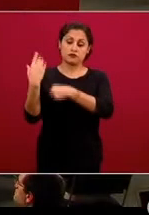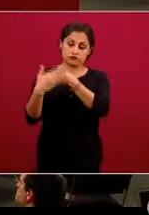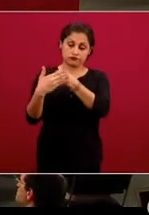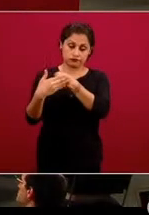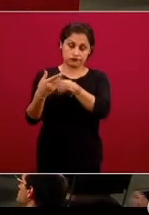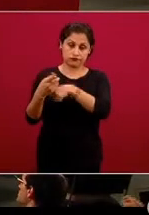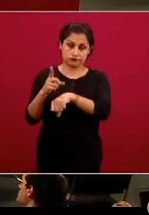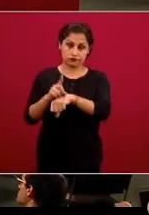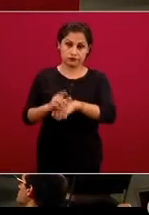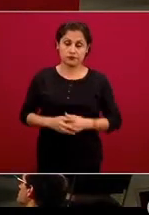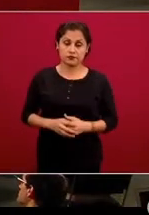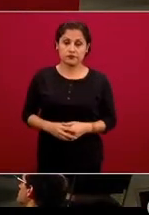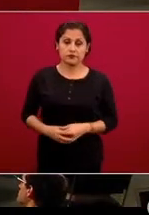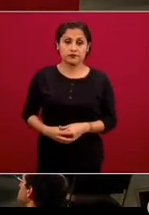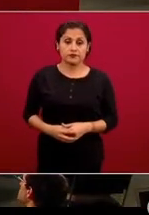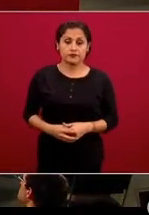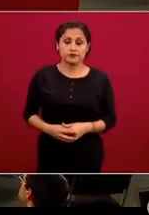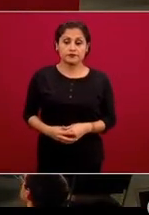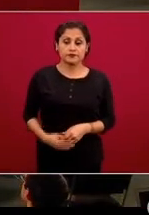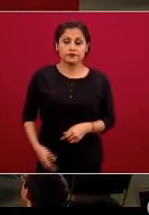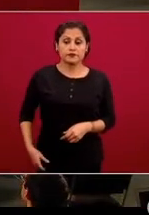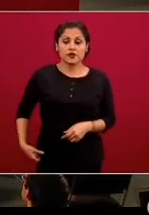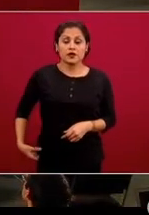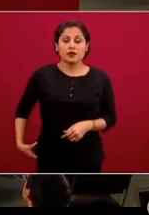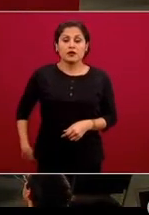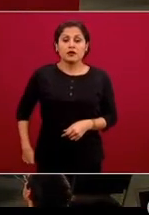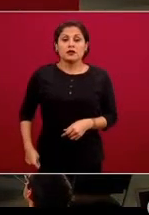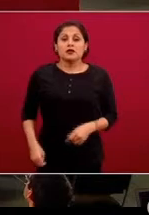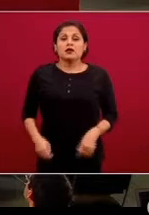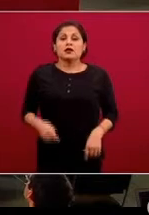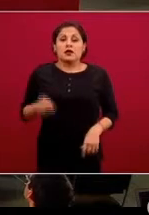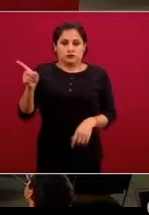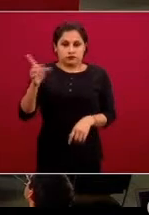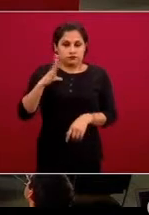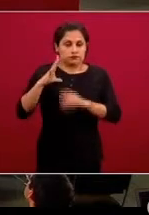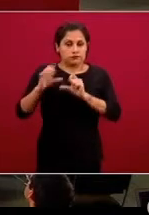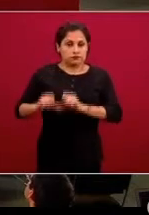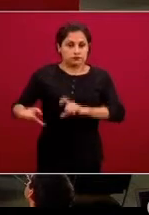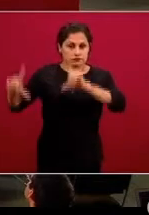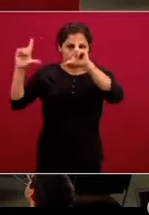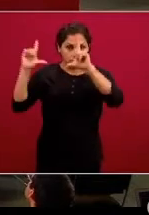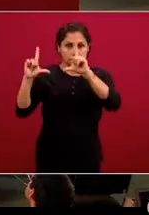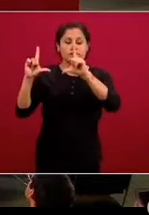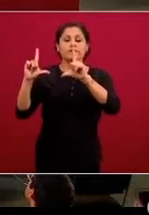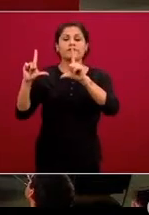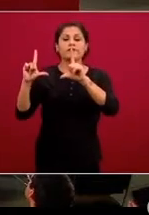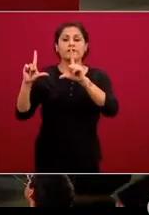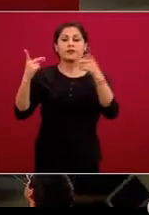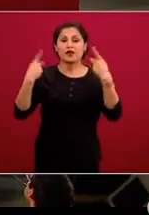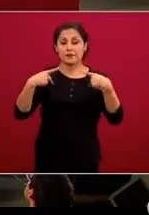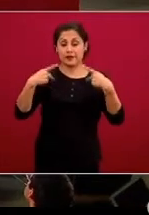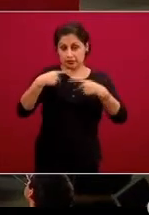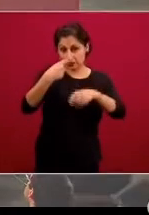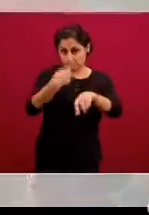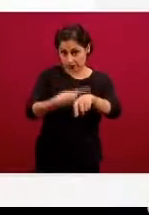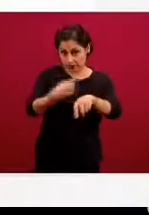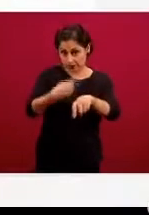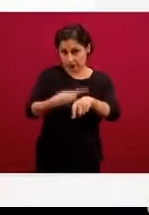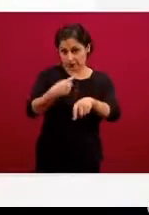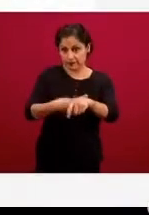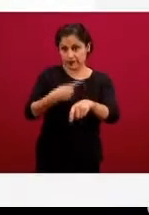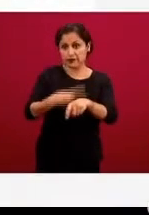This is distribution of confirmed cases, 9,501, and the cases that